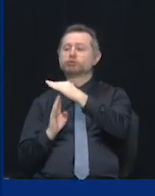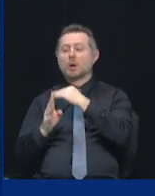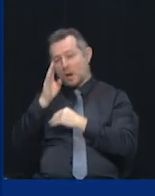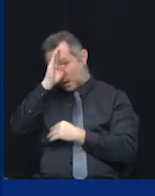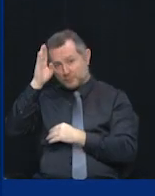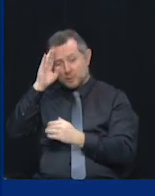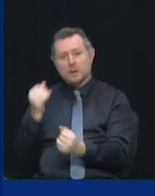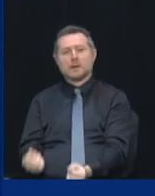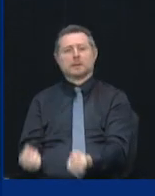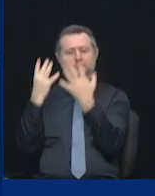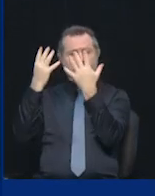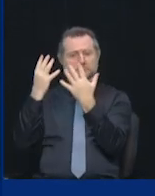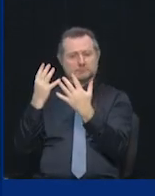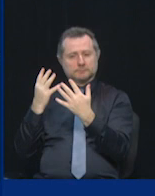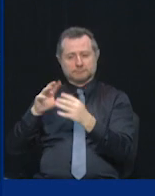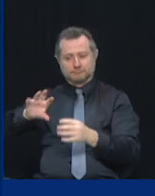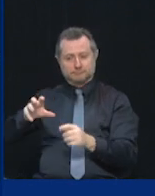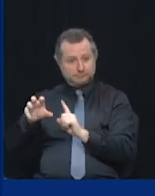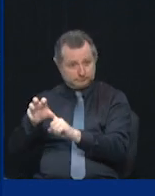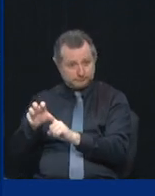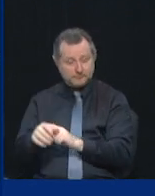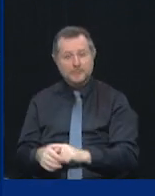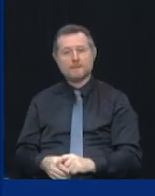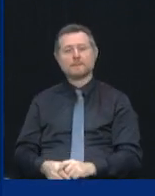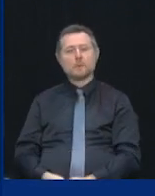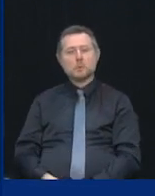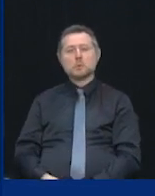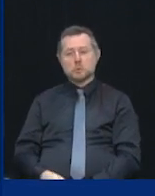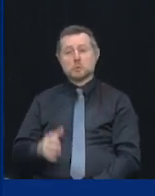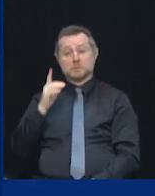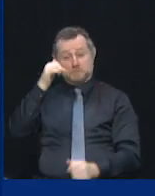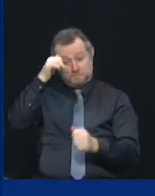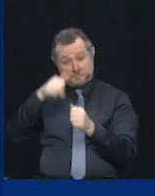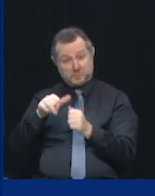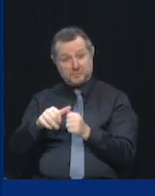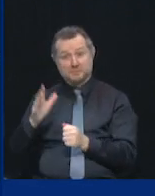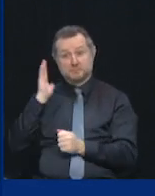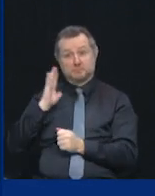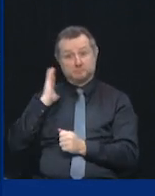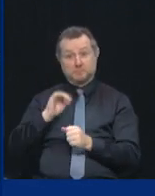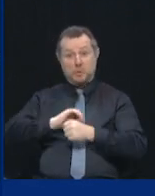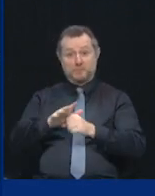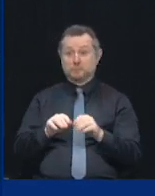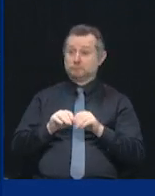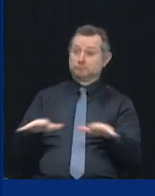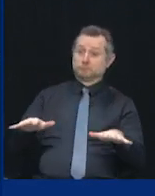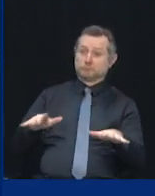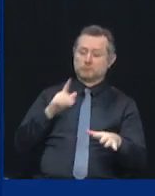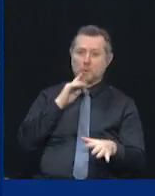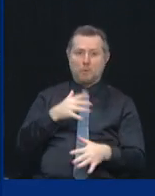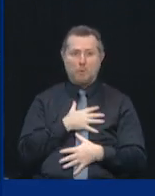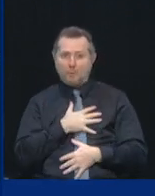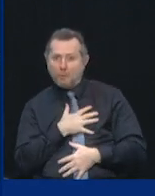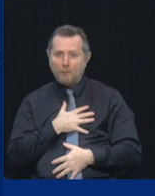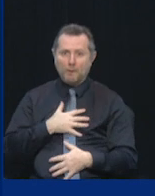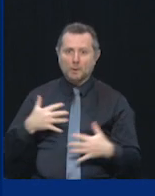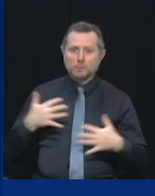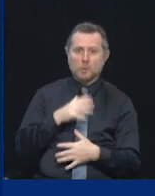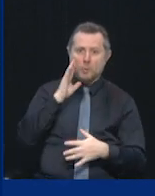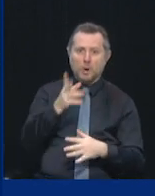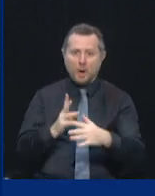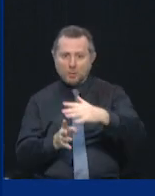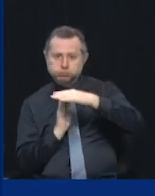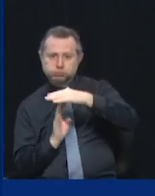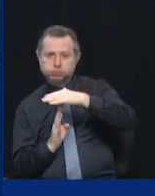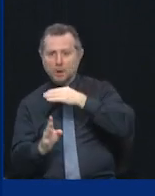This is what we were petrified of when we first started. People forget that. When